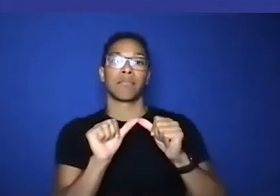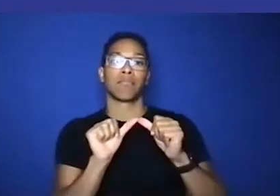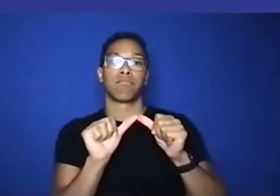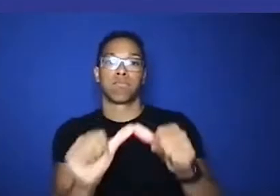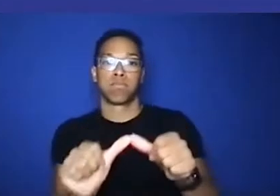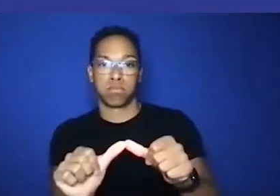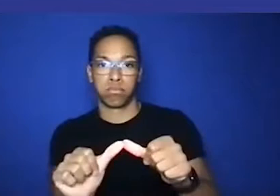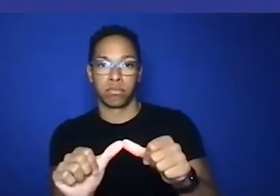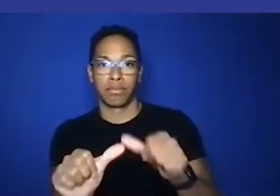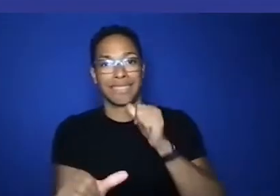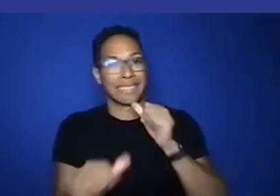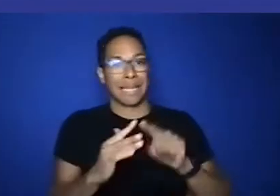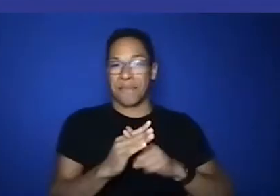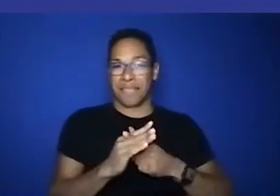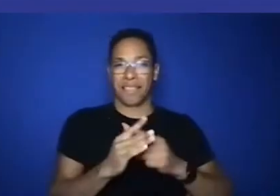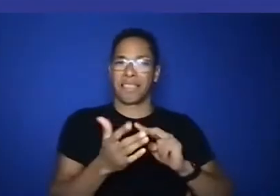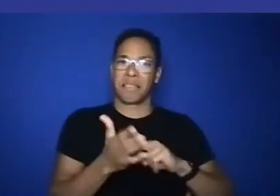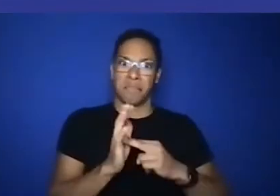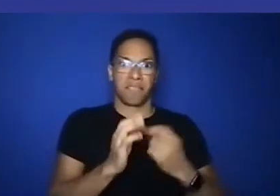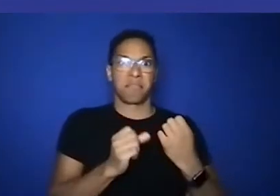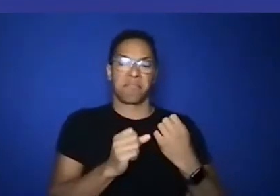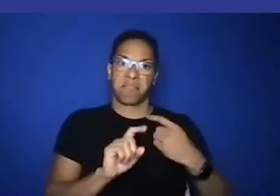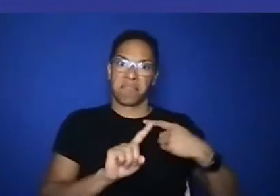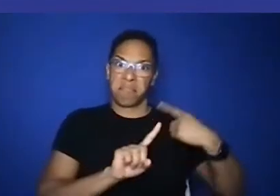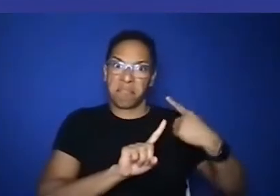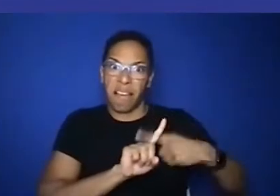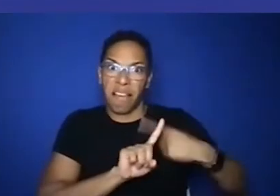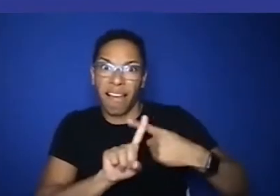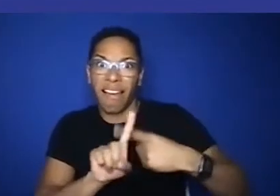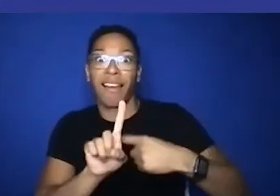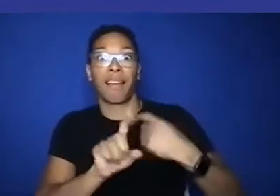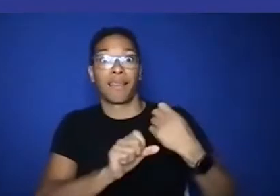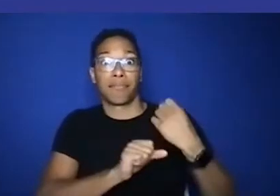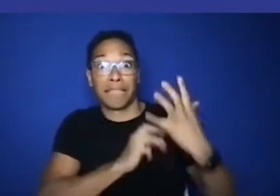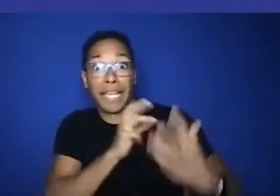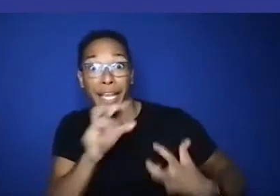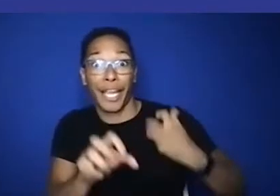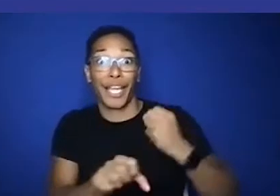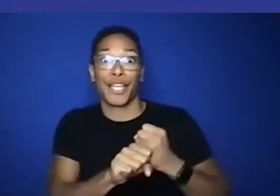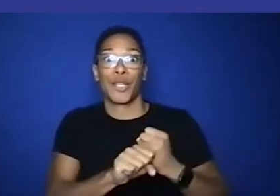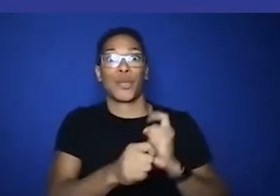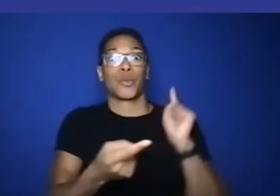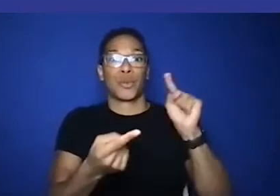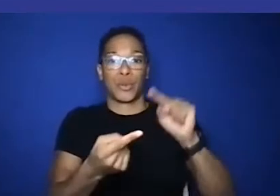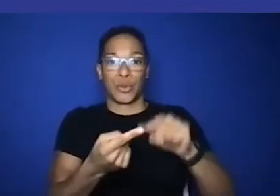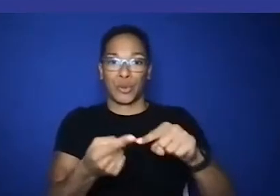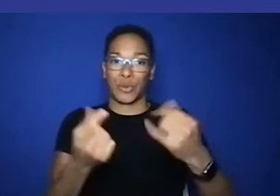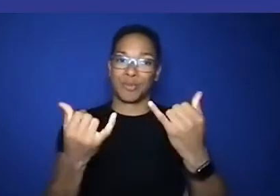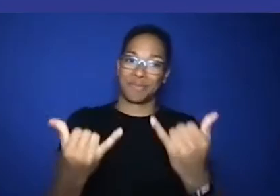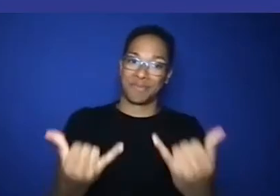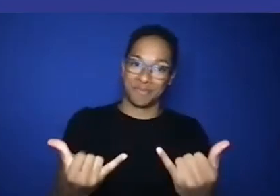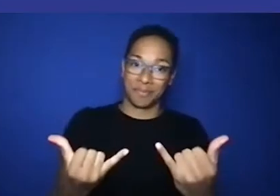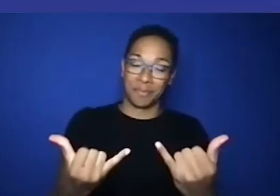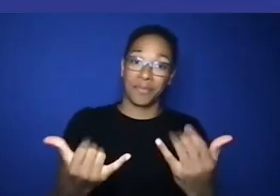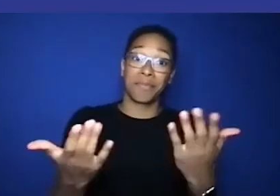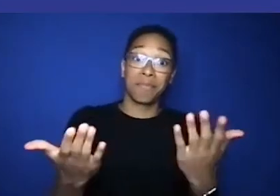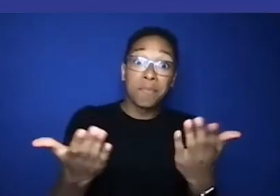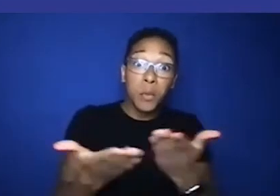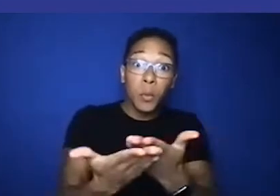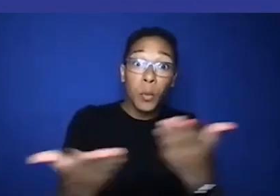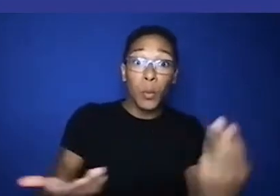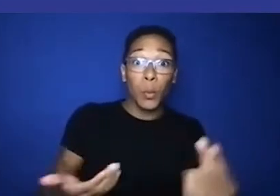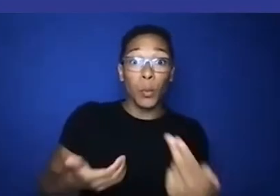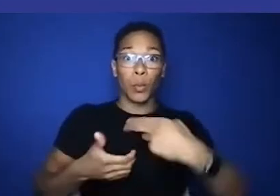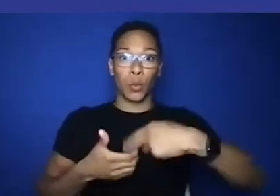for months and years prior to this coming together. So you all are joining us